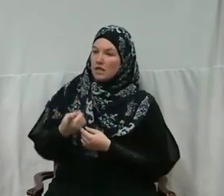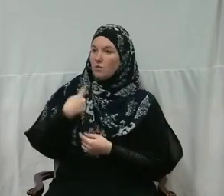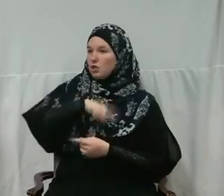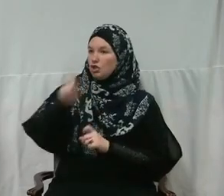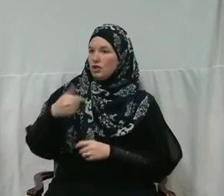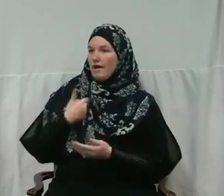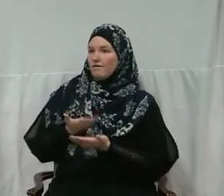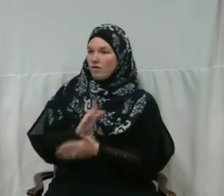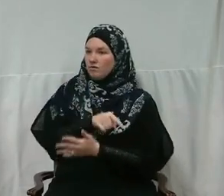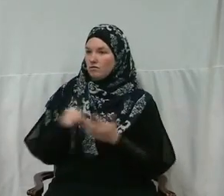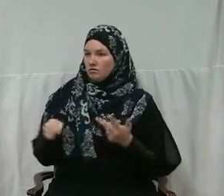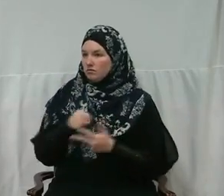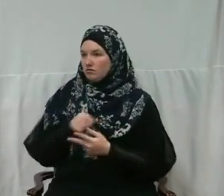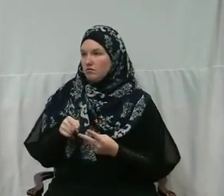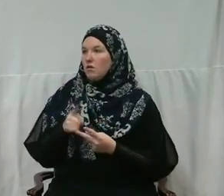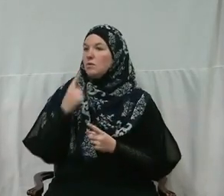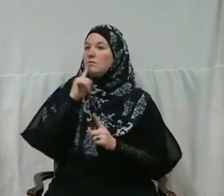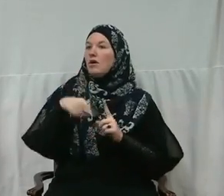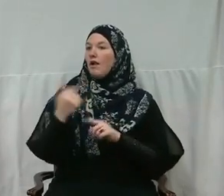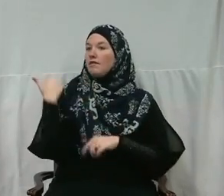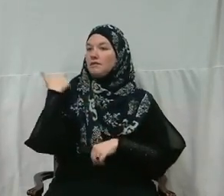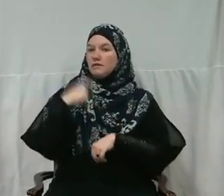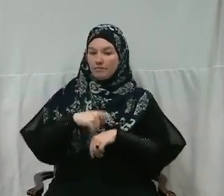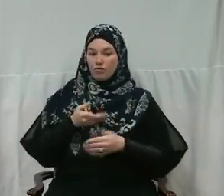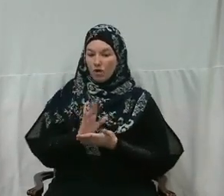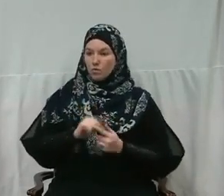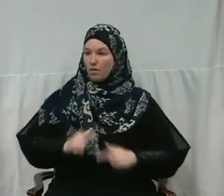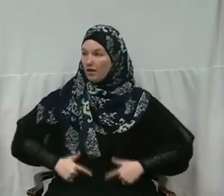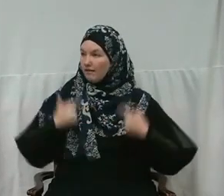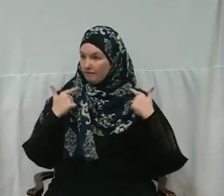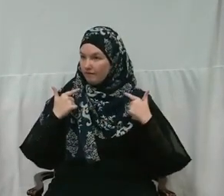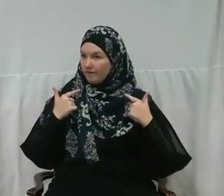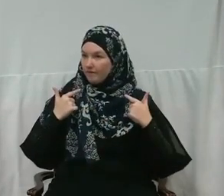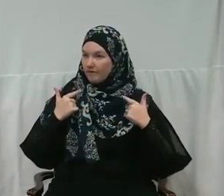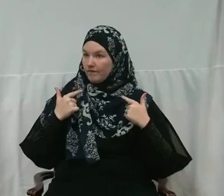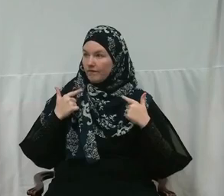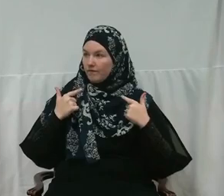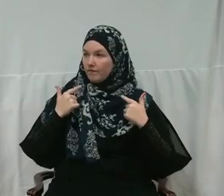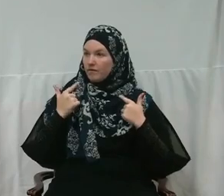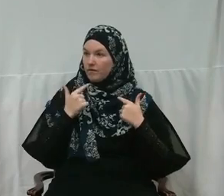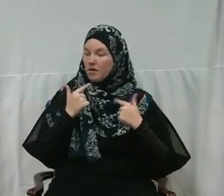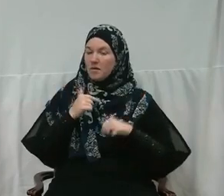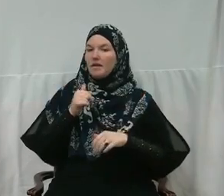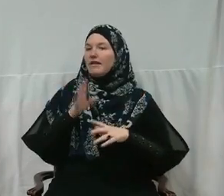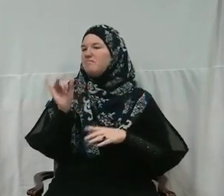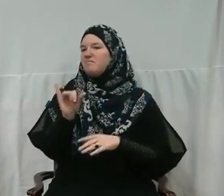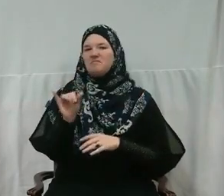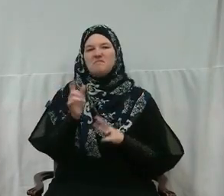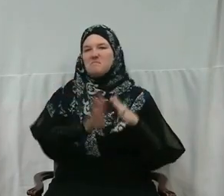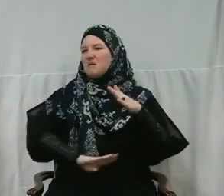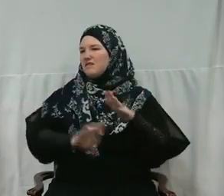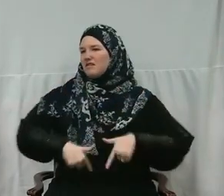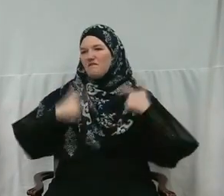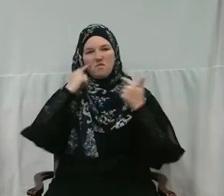rights? We spoke last time about the right to life as one of the basic rights of every human